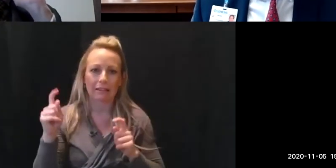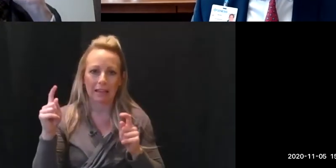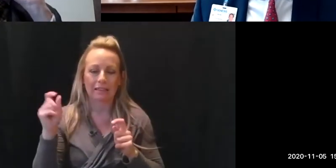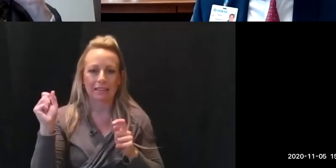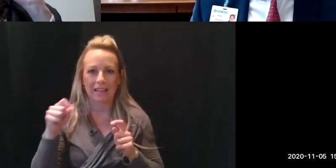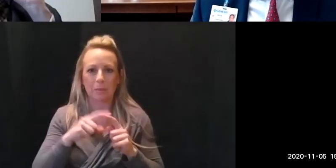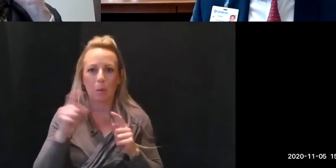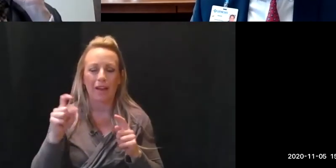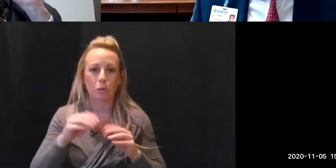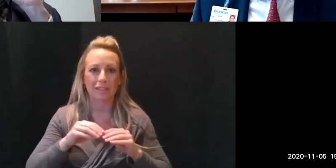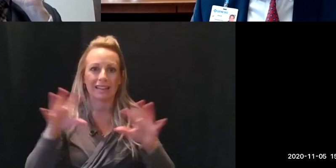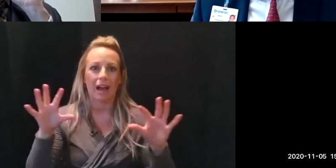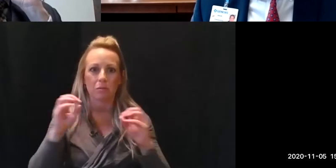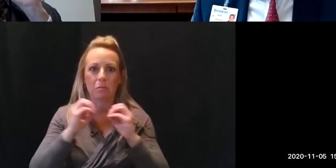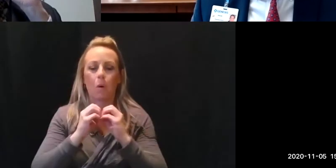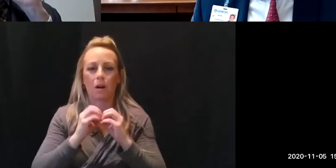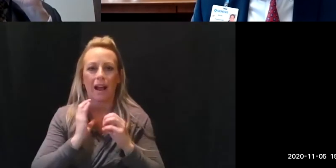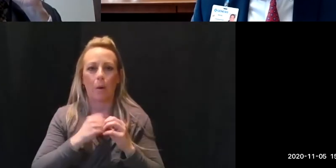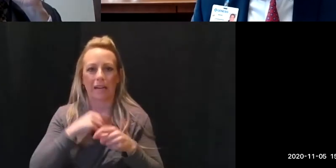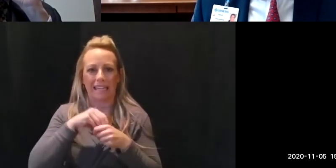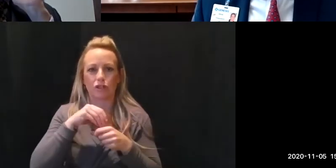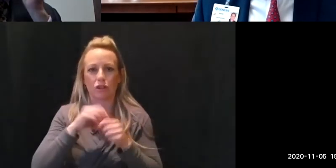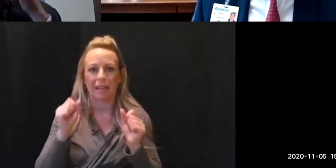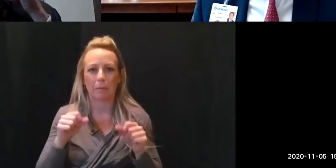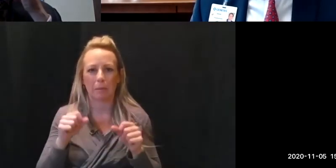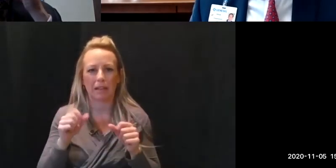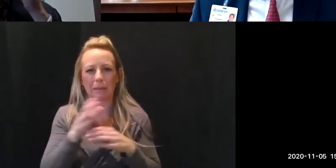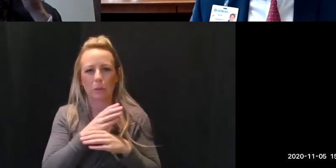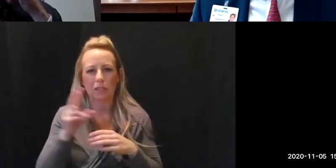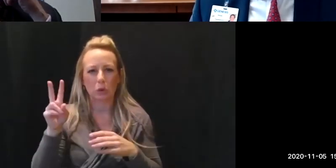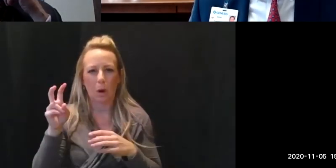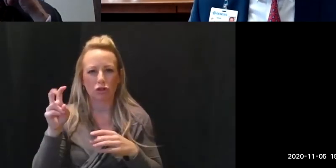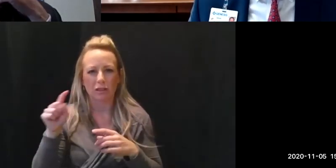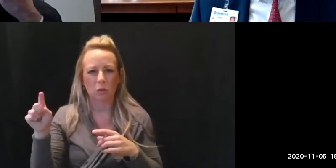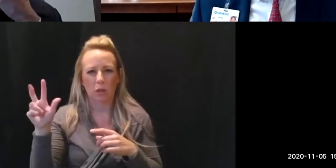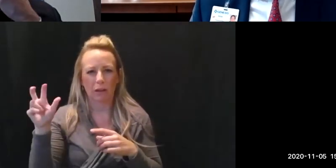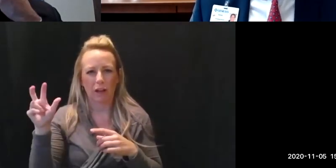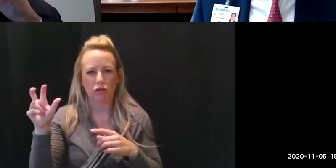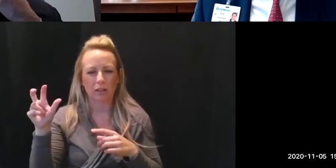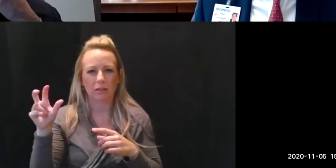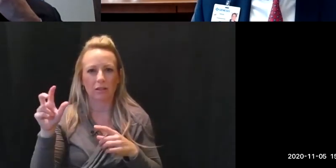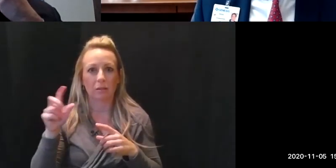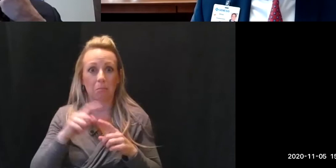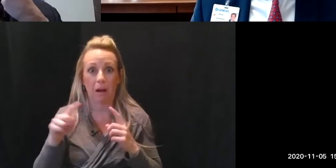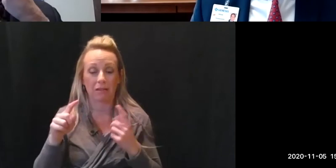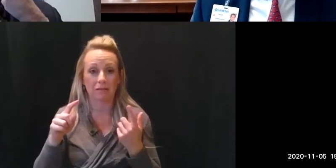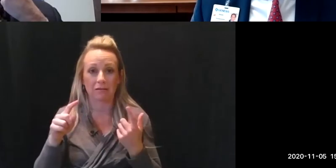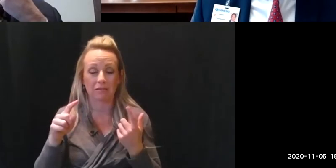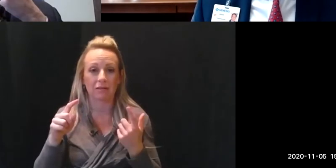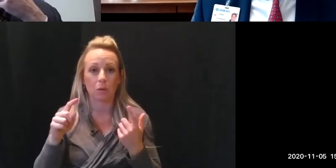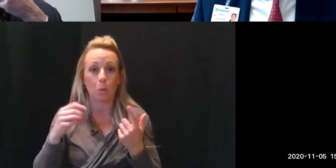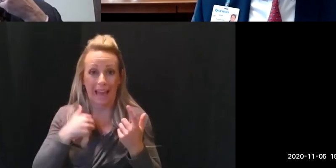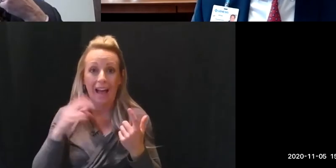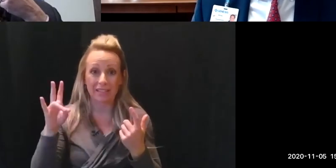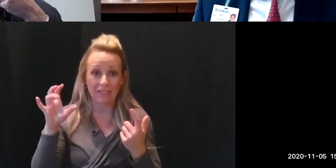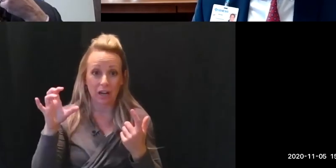have to send more out. Our internal capability is between 200 and 300 that we can do here. When we have 700 tests or so, we just send those